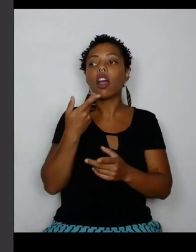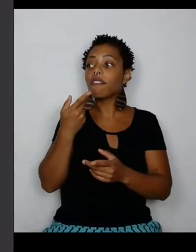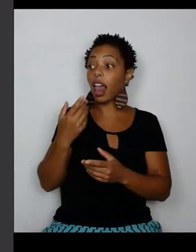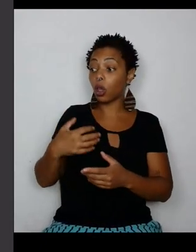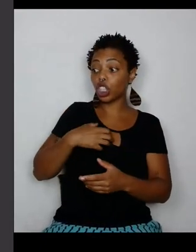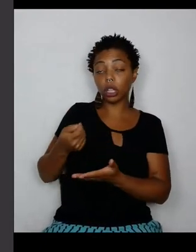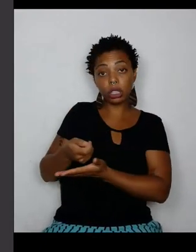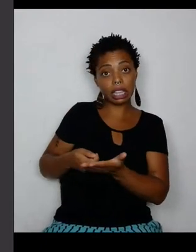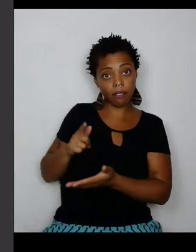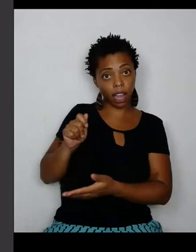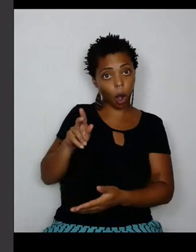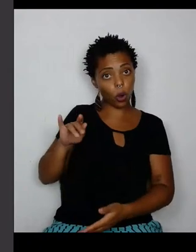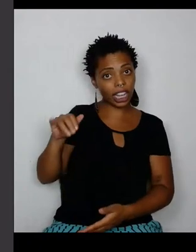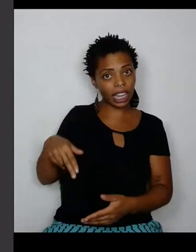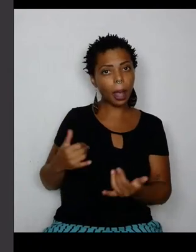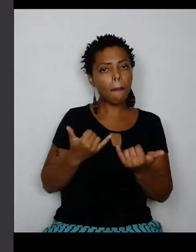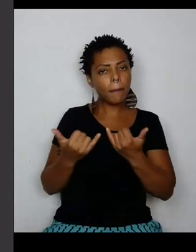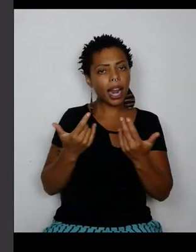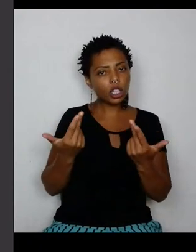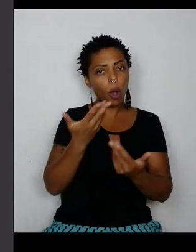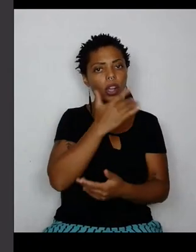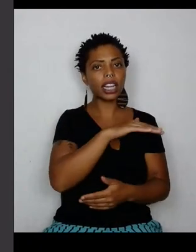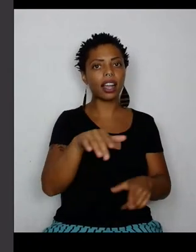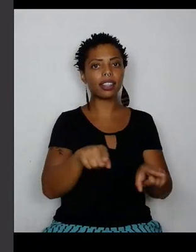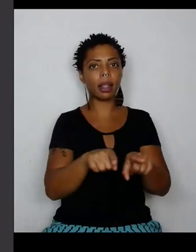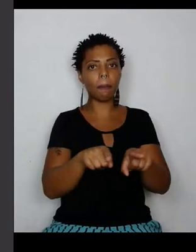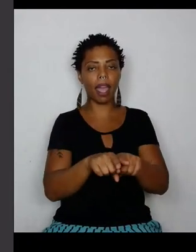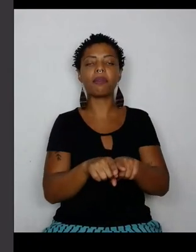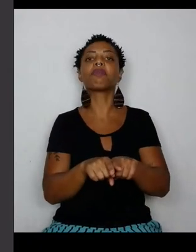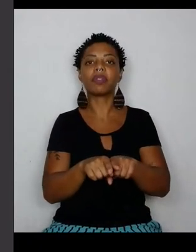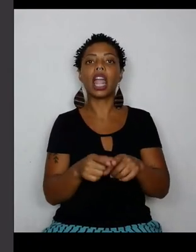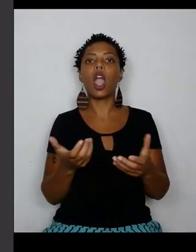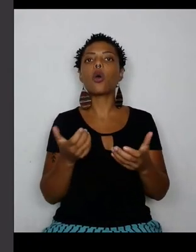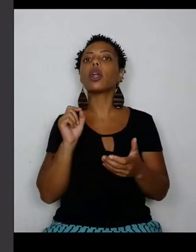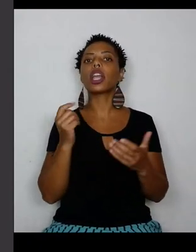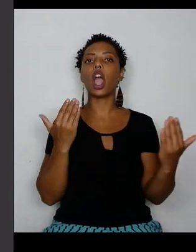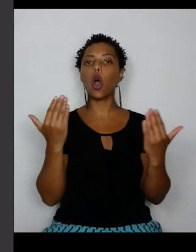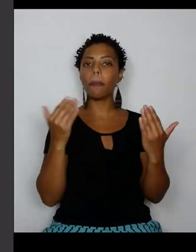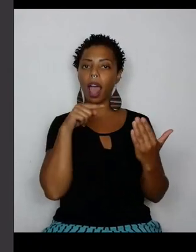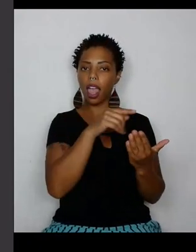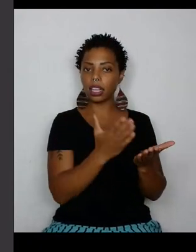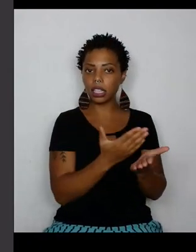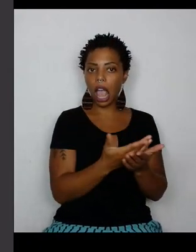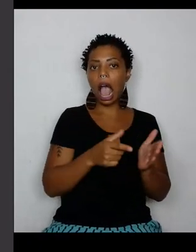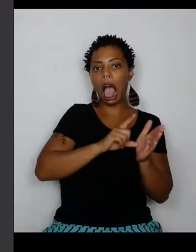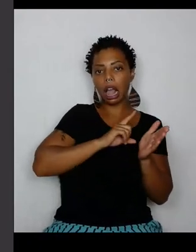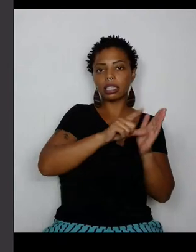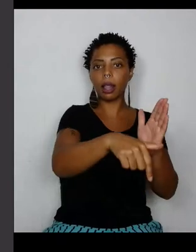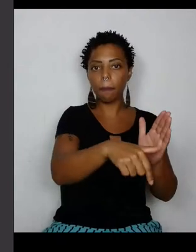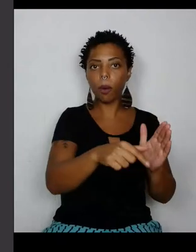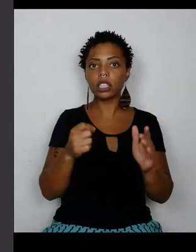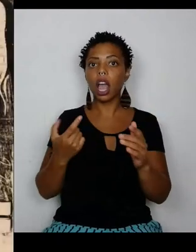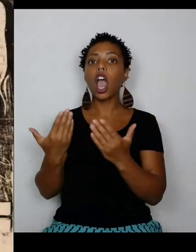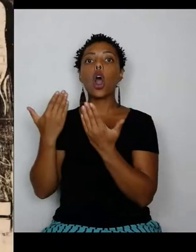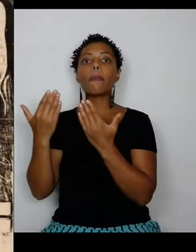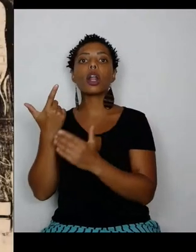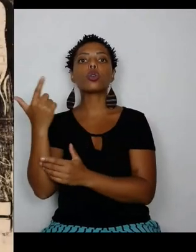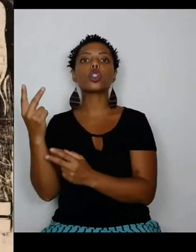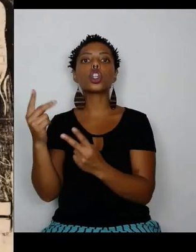what i want to do here is compare aval ayapri to two other kaleidoscopic projects